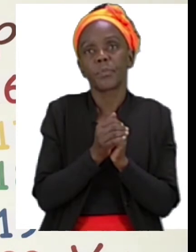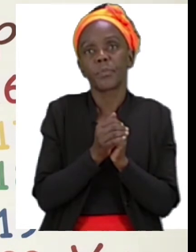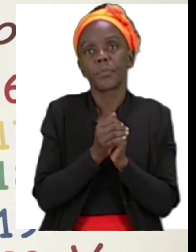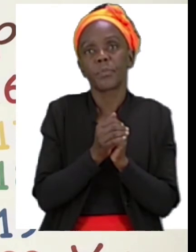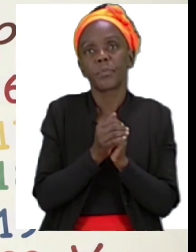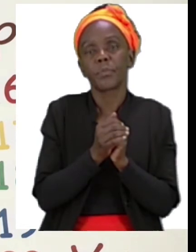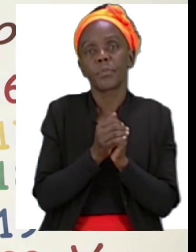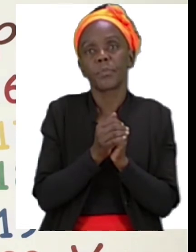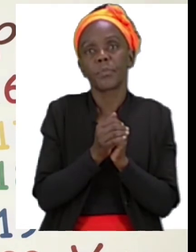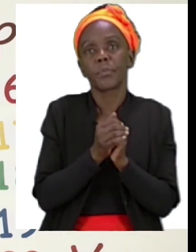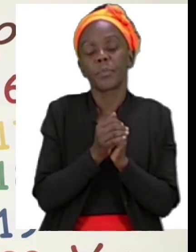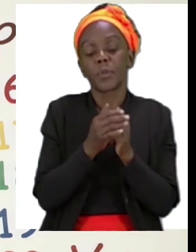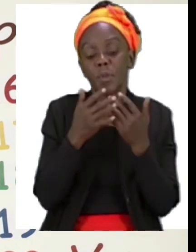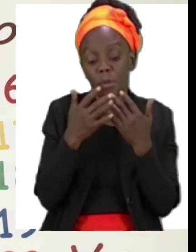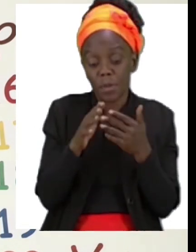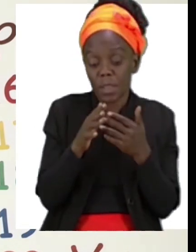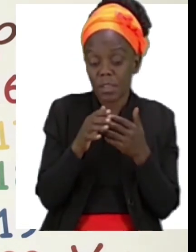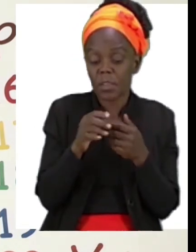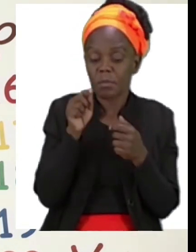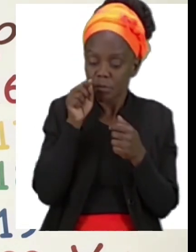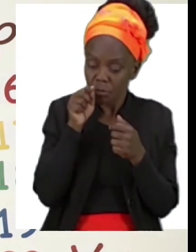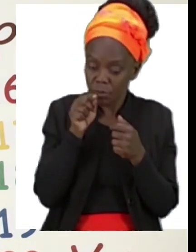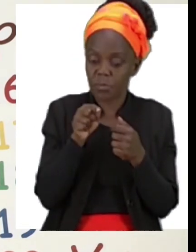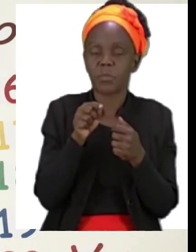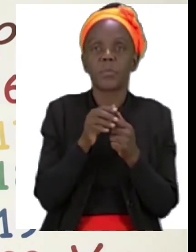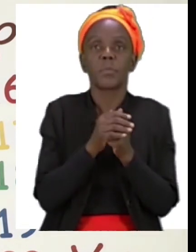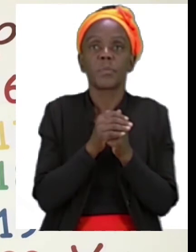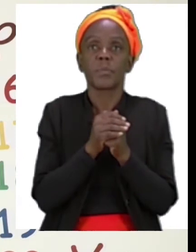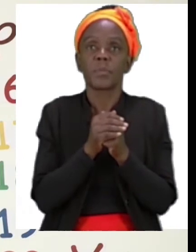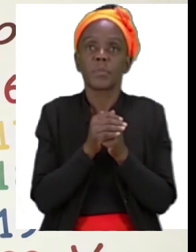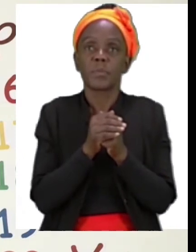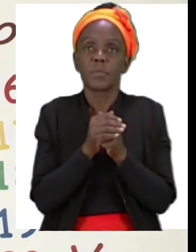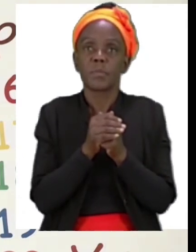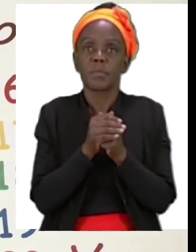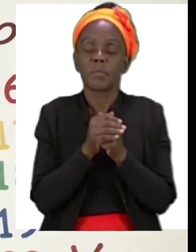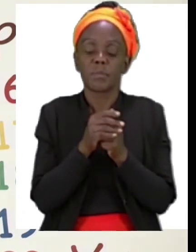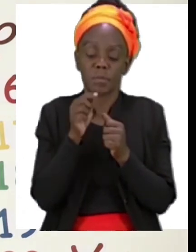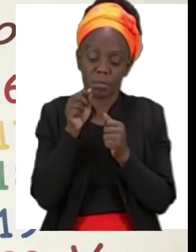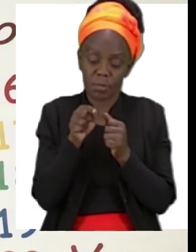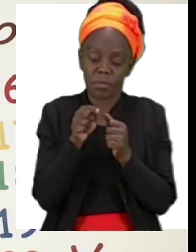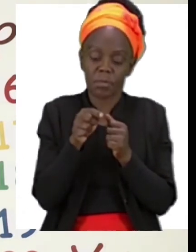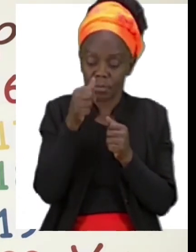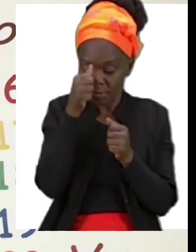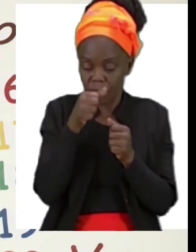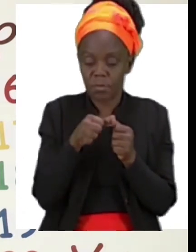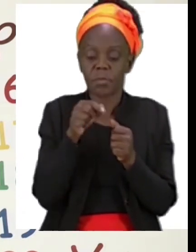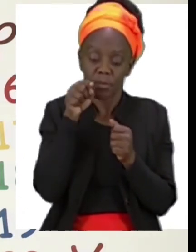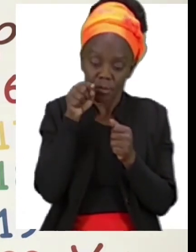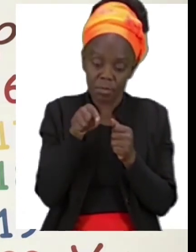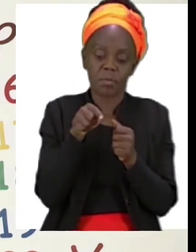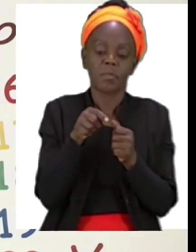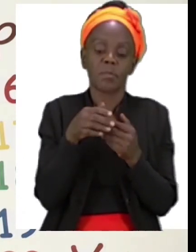There we go. And now I am done. I have put my full stop. Now I have